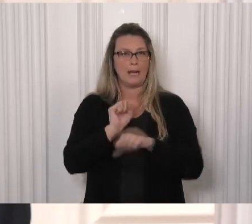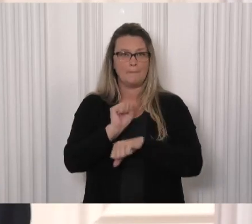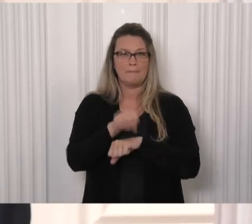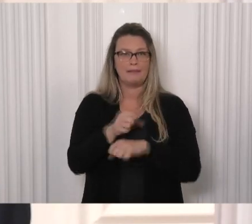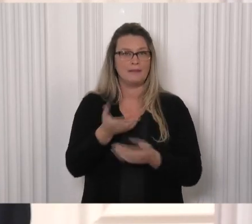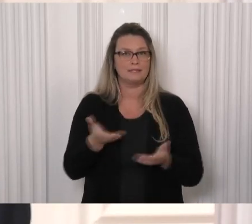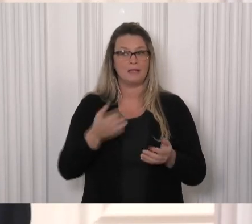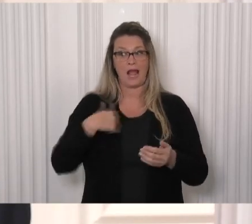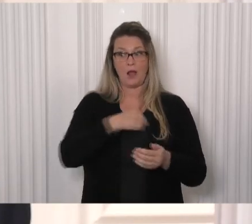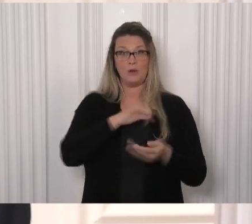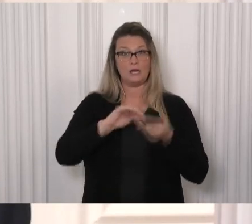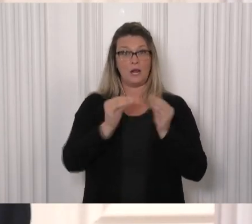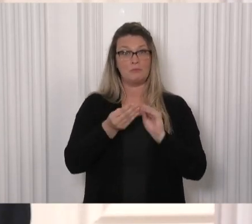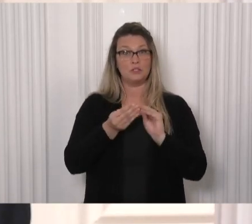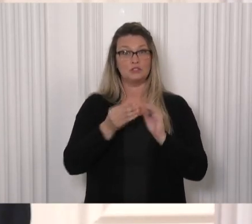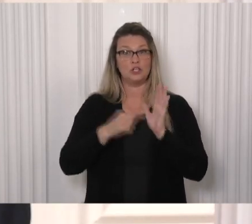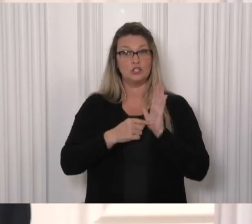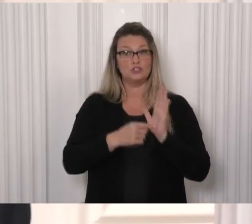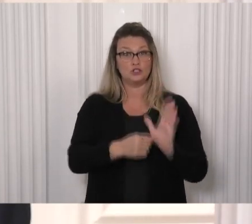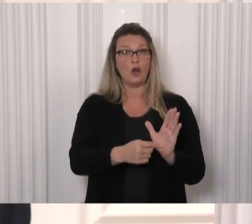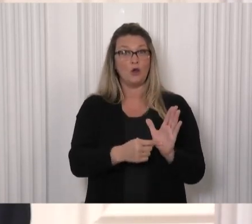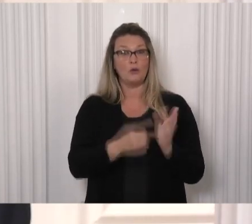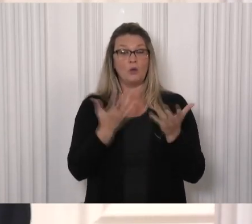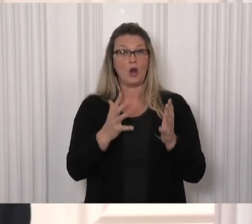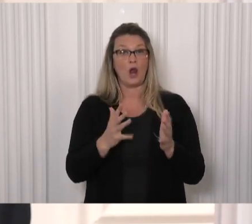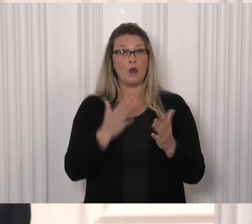numbers are showing we're ahead of the curve.